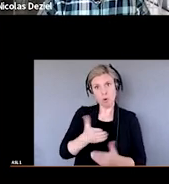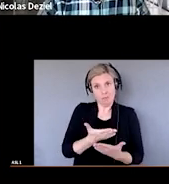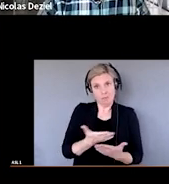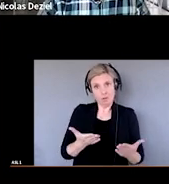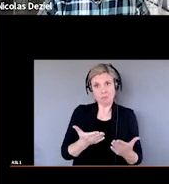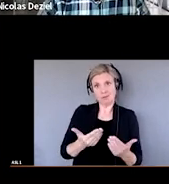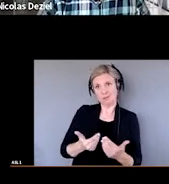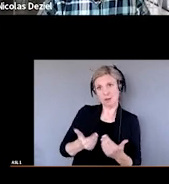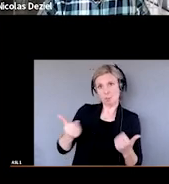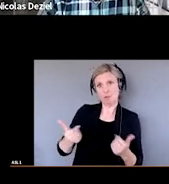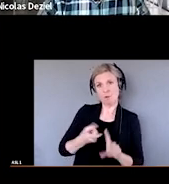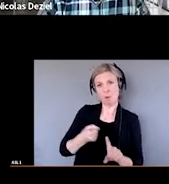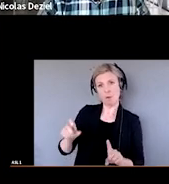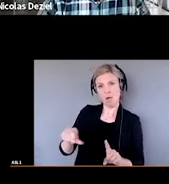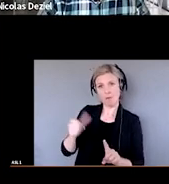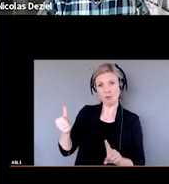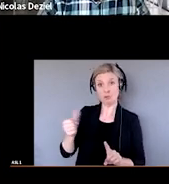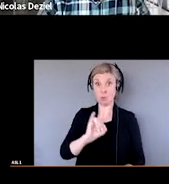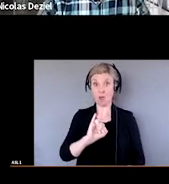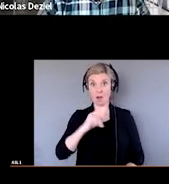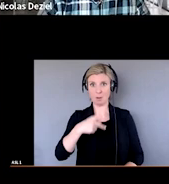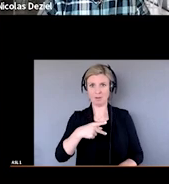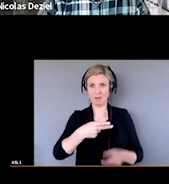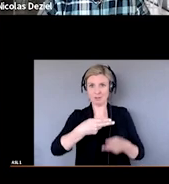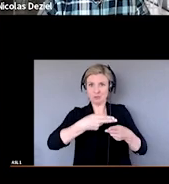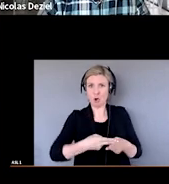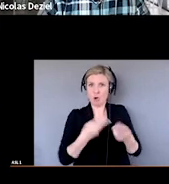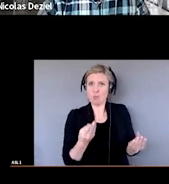IP is called property because, just